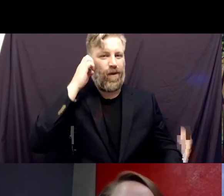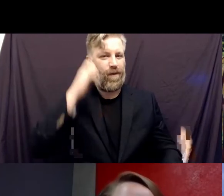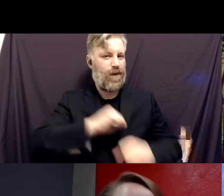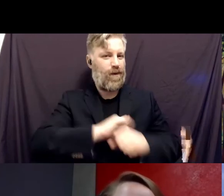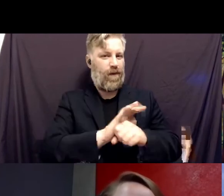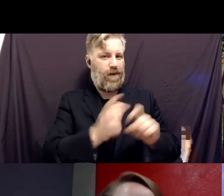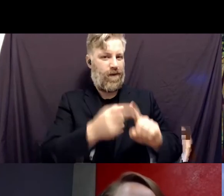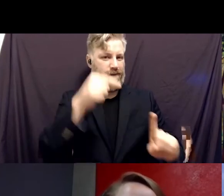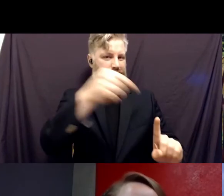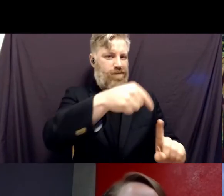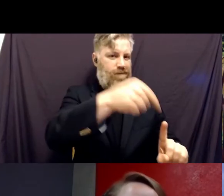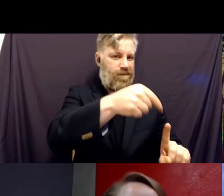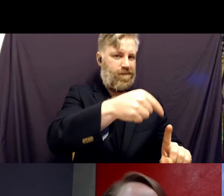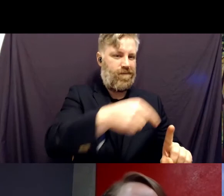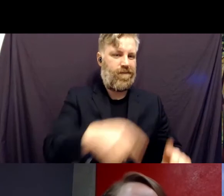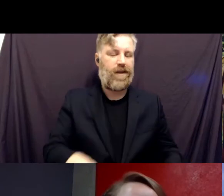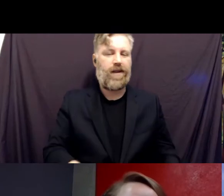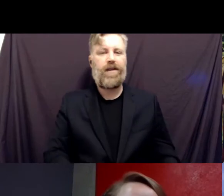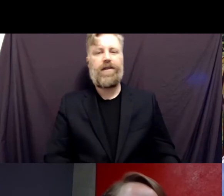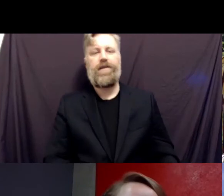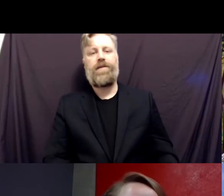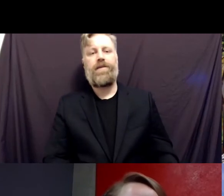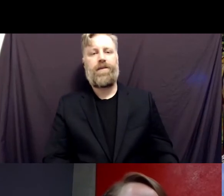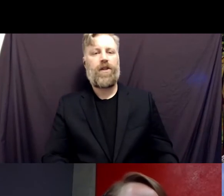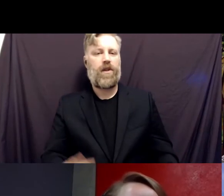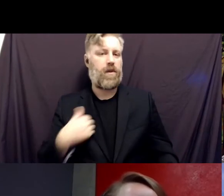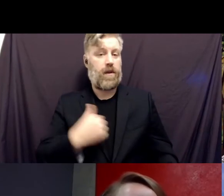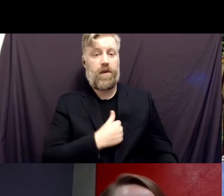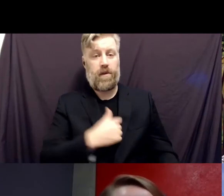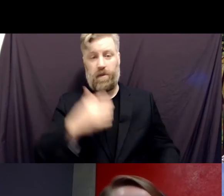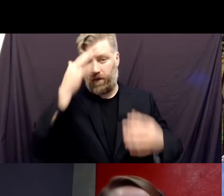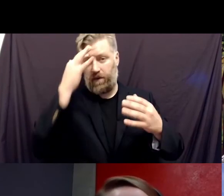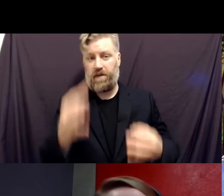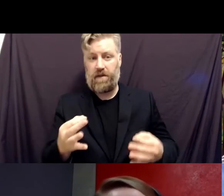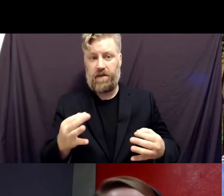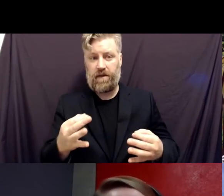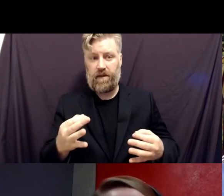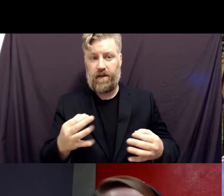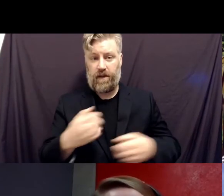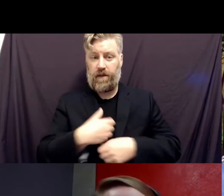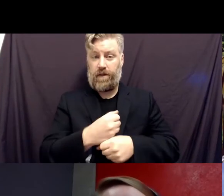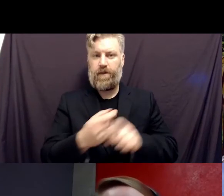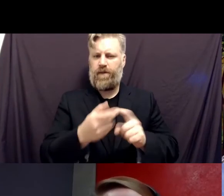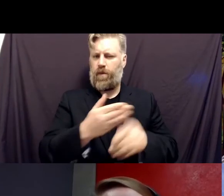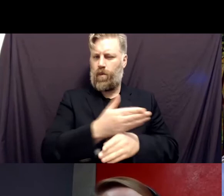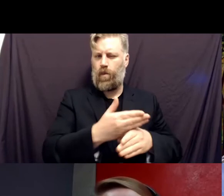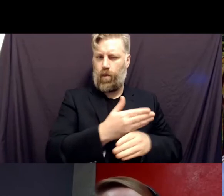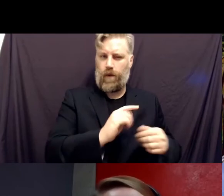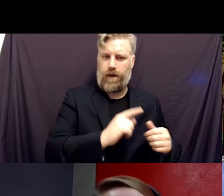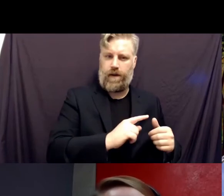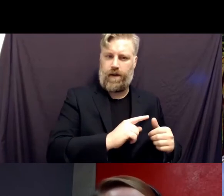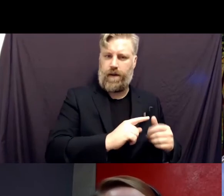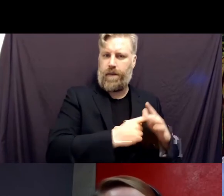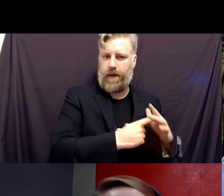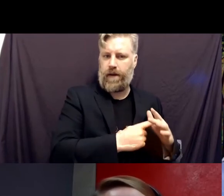And therefore, we did this at first in timber. And